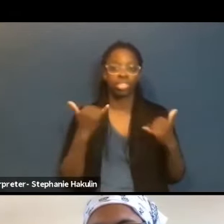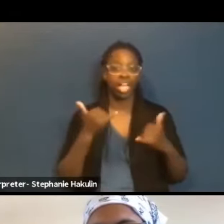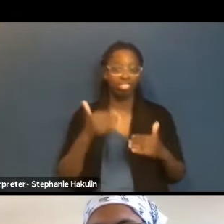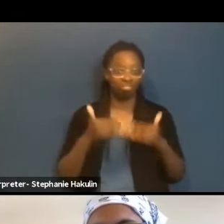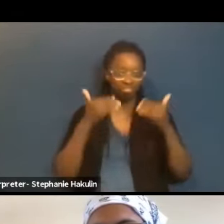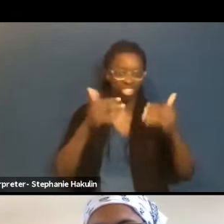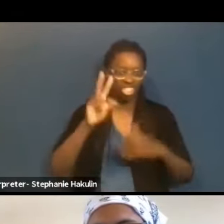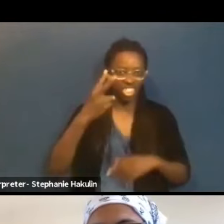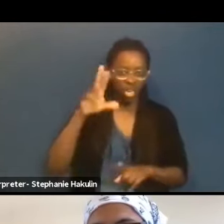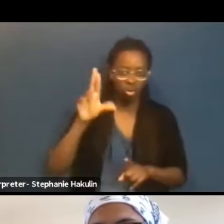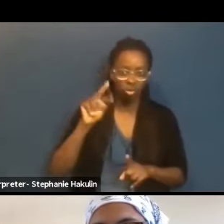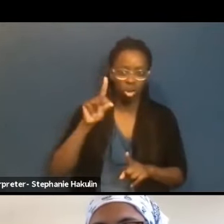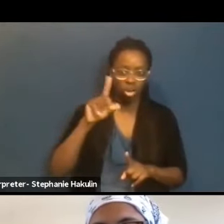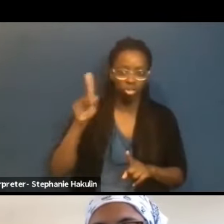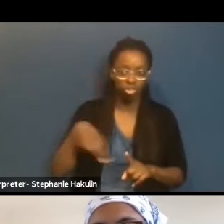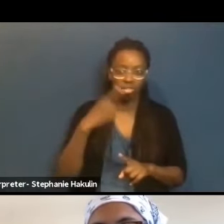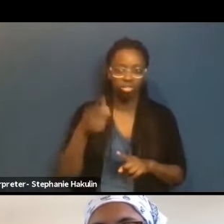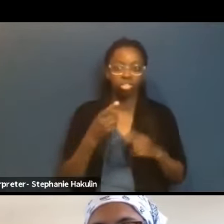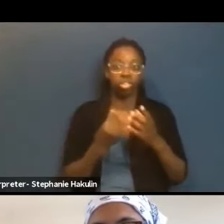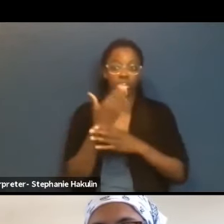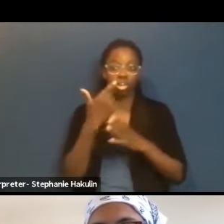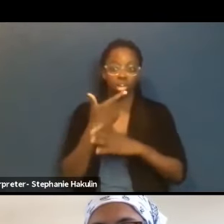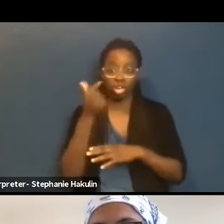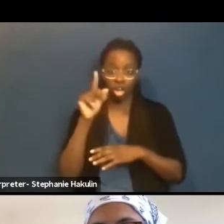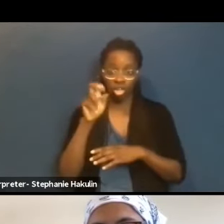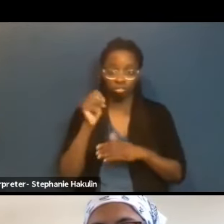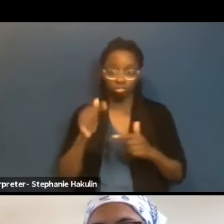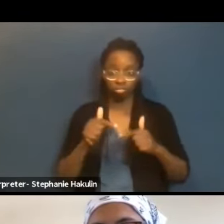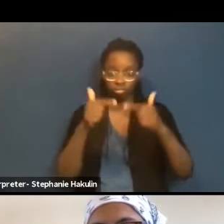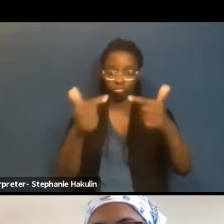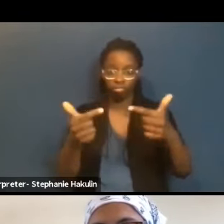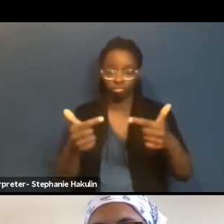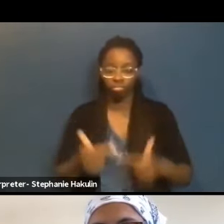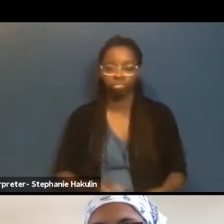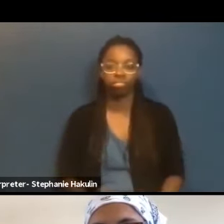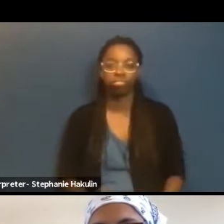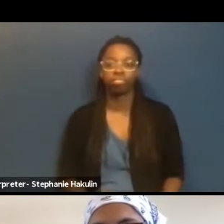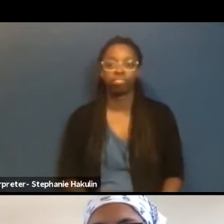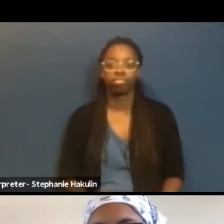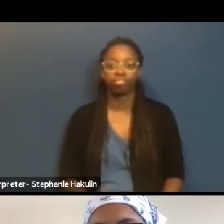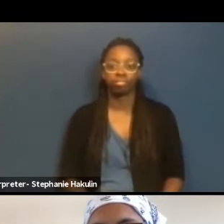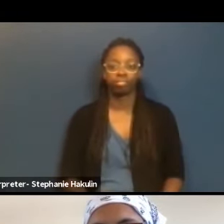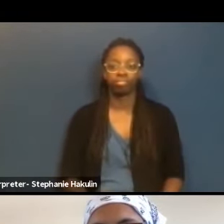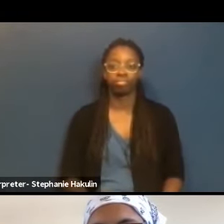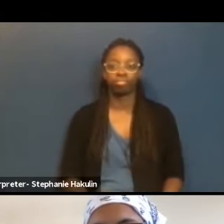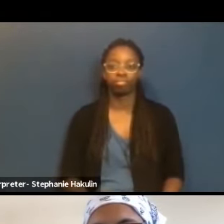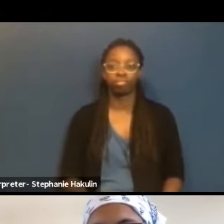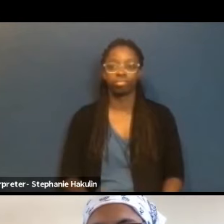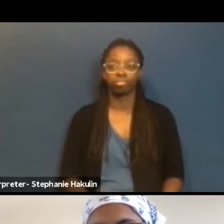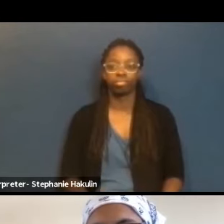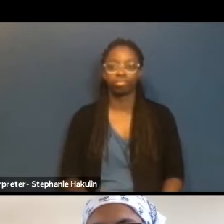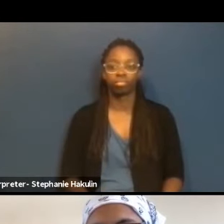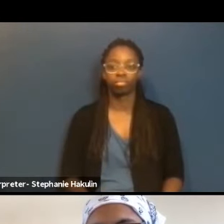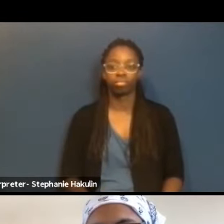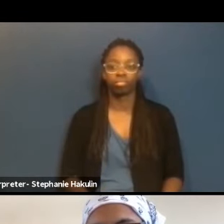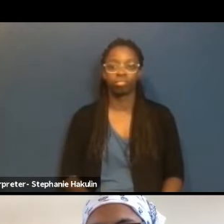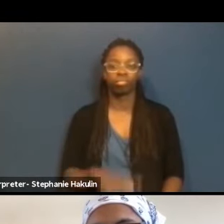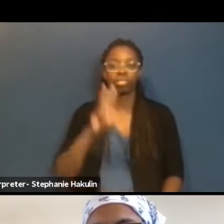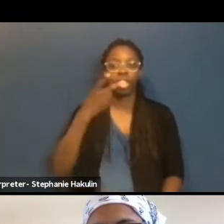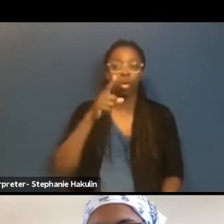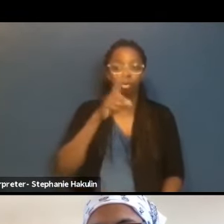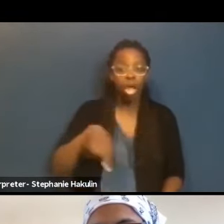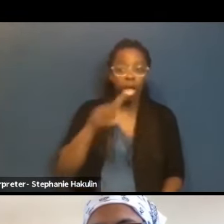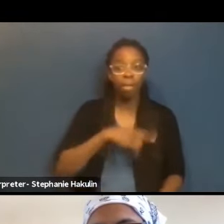you are on deck to start the second round. But to close out the first round, please get lit for the team from